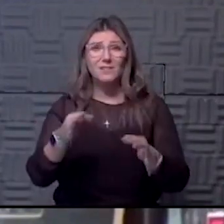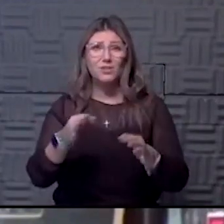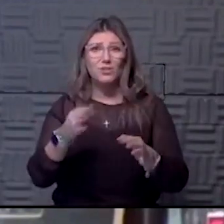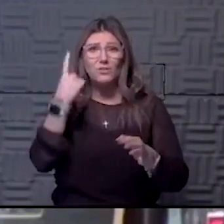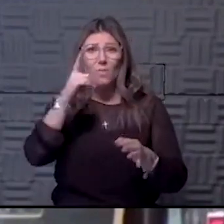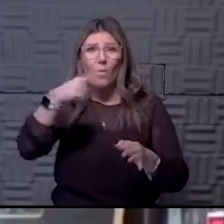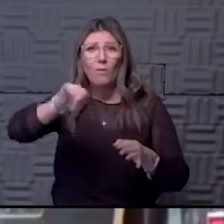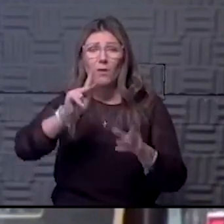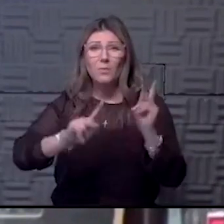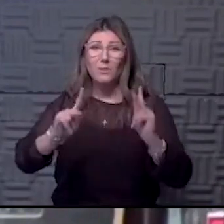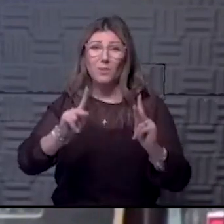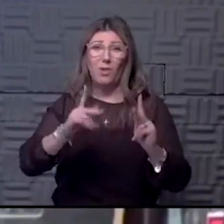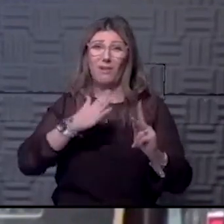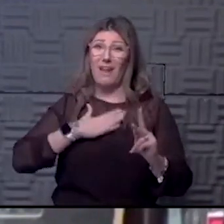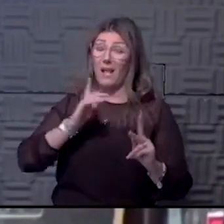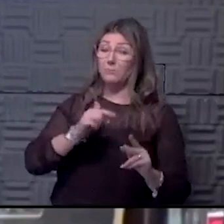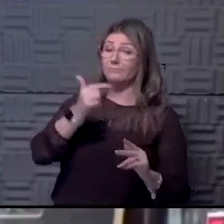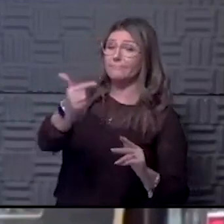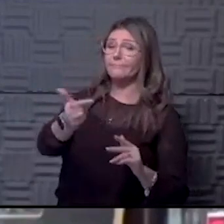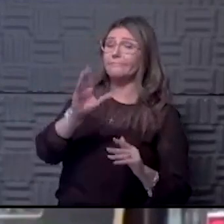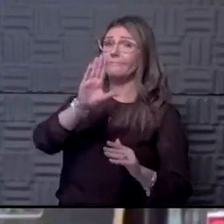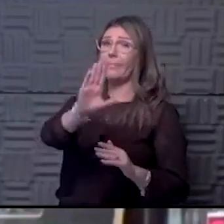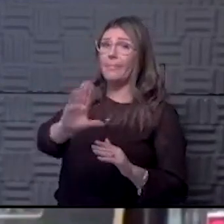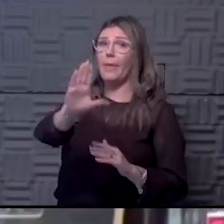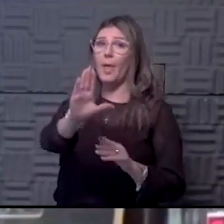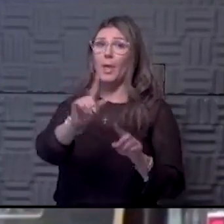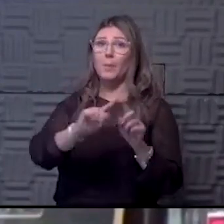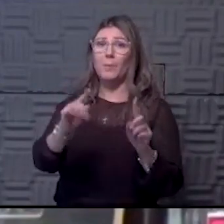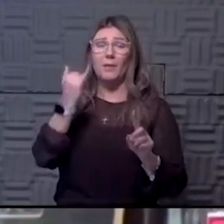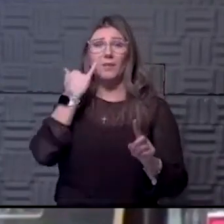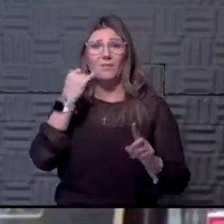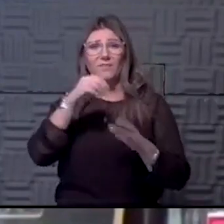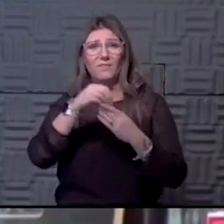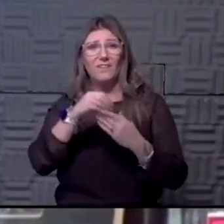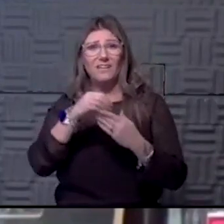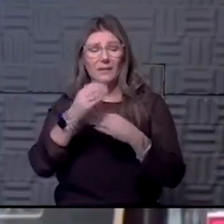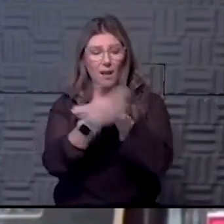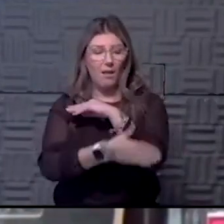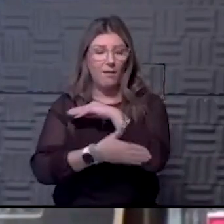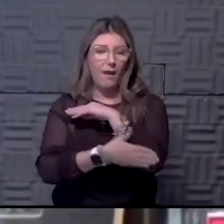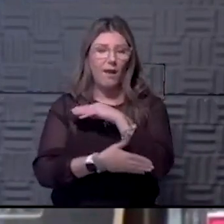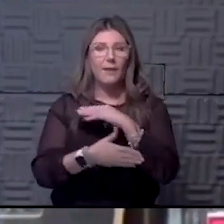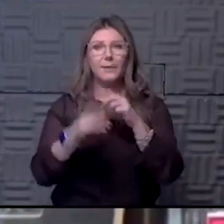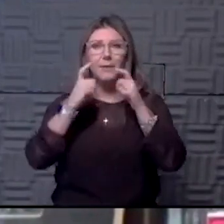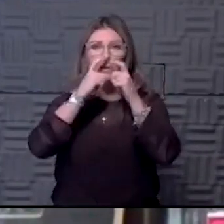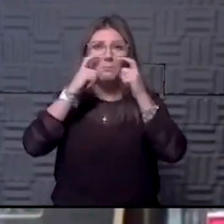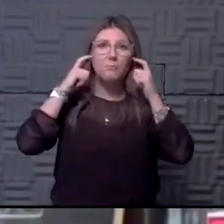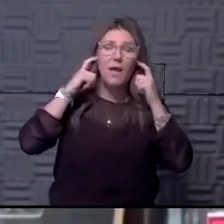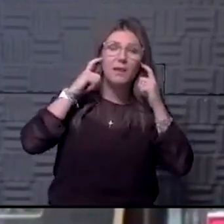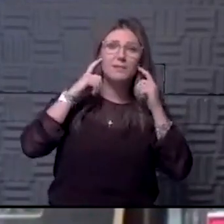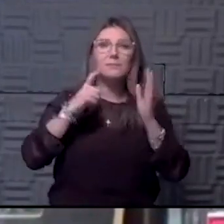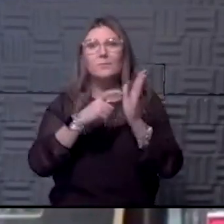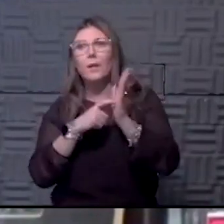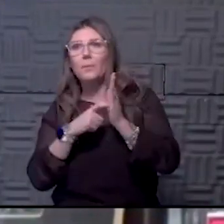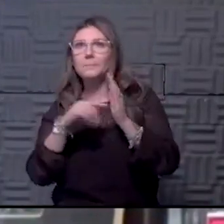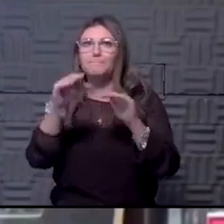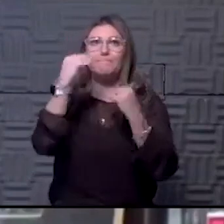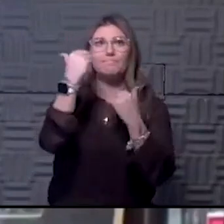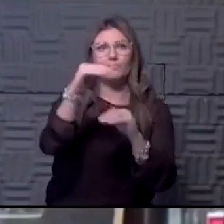leave that to them. But what I would say is, even if you are in a county that mask requirements are